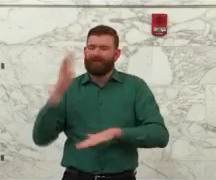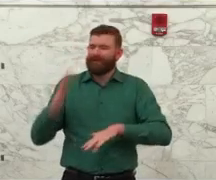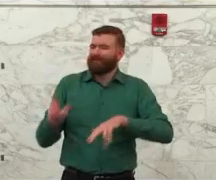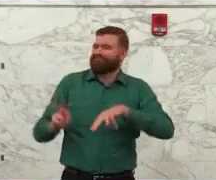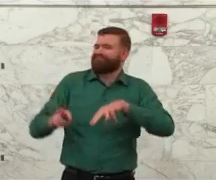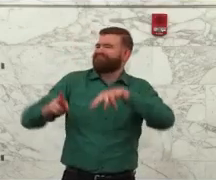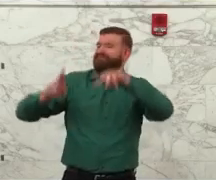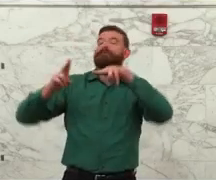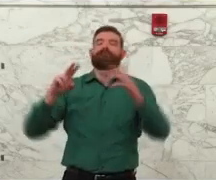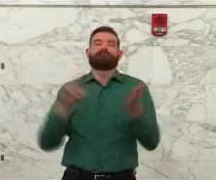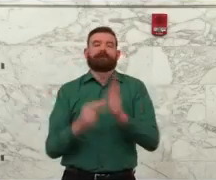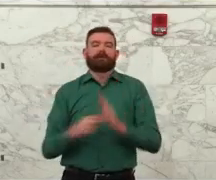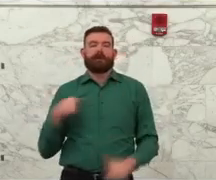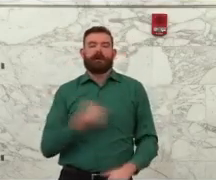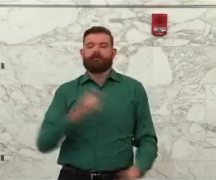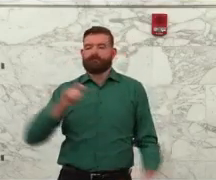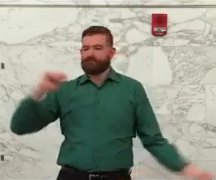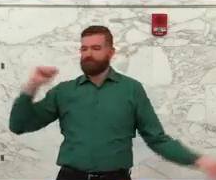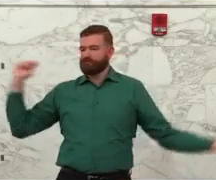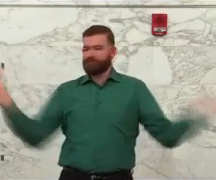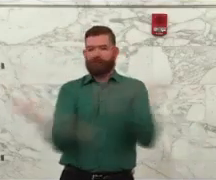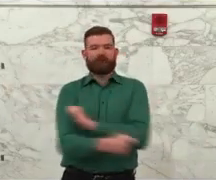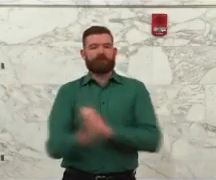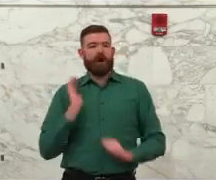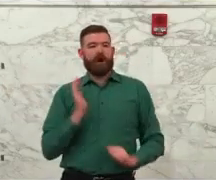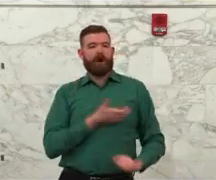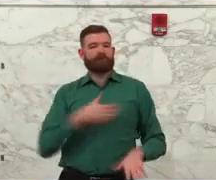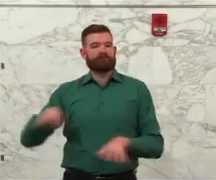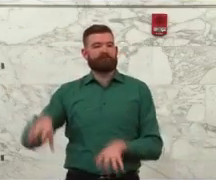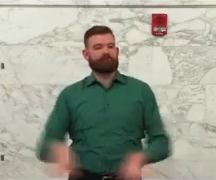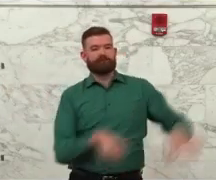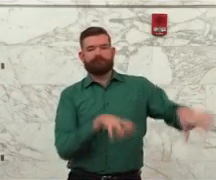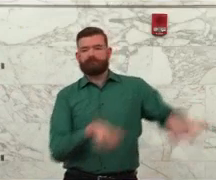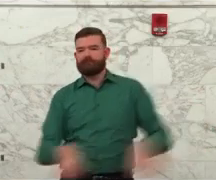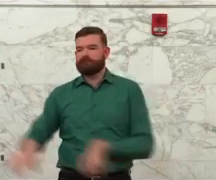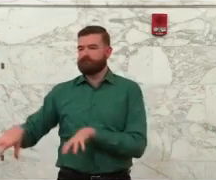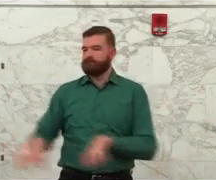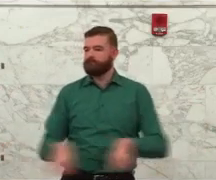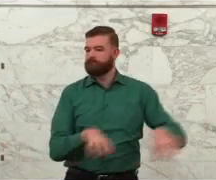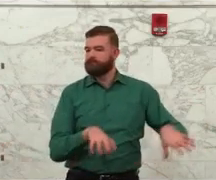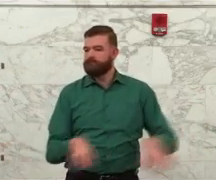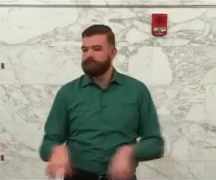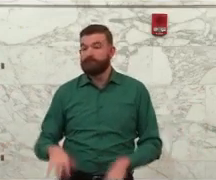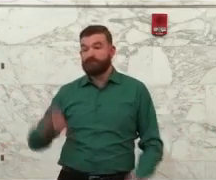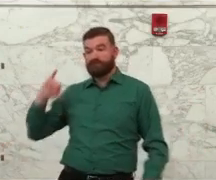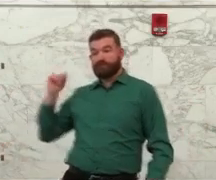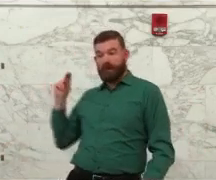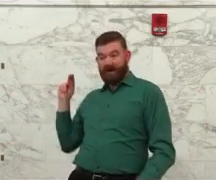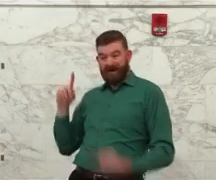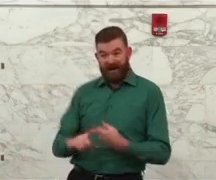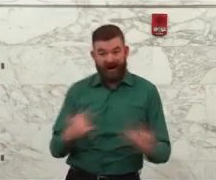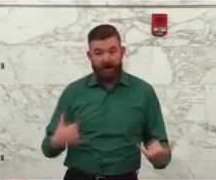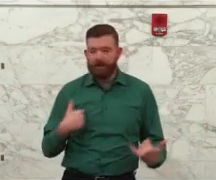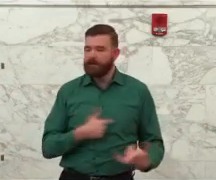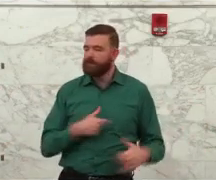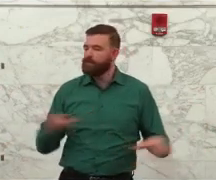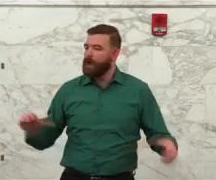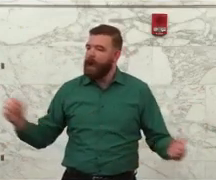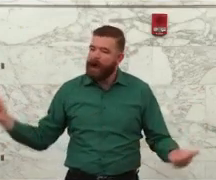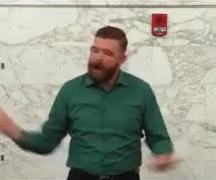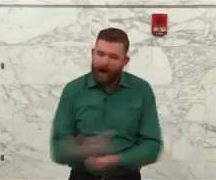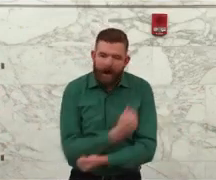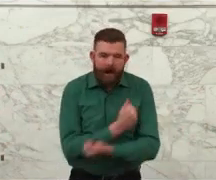our behaviors. As I said, from January, we've been doing everything we can to aggressively get out ahead of this.